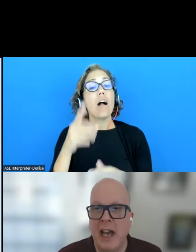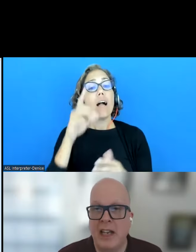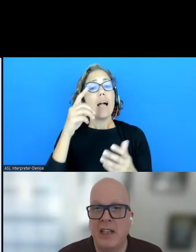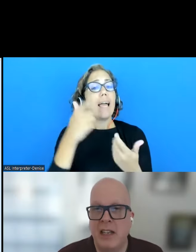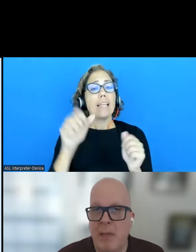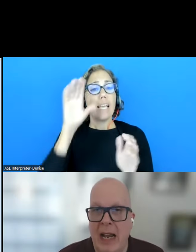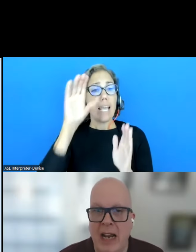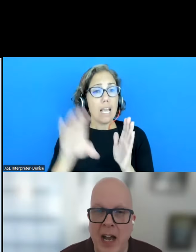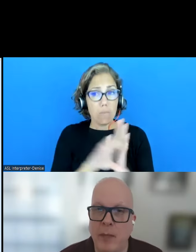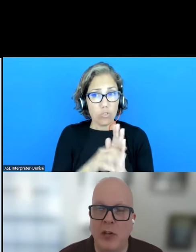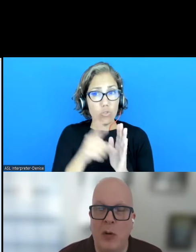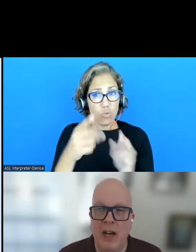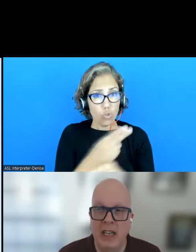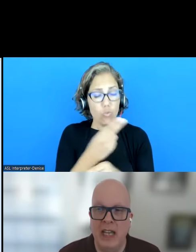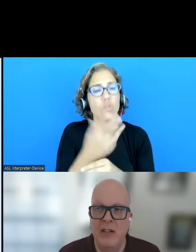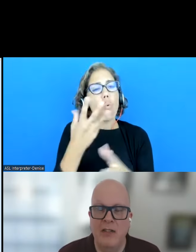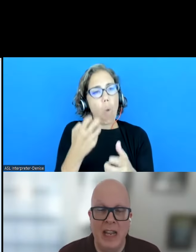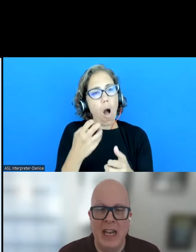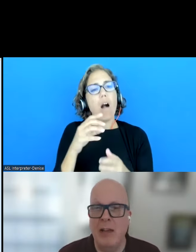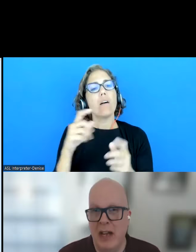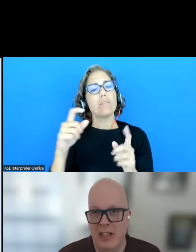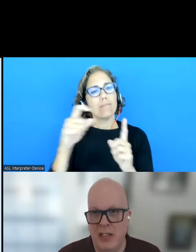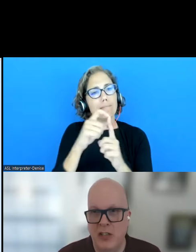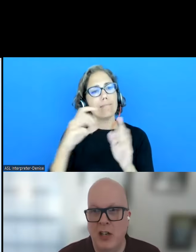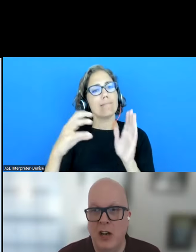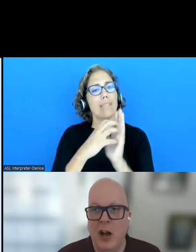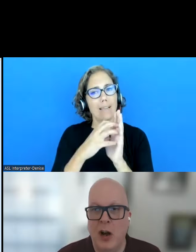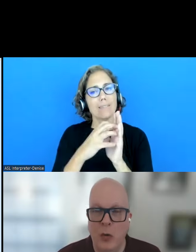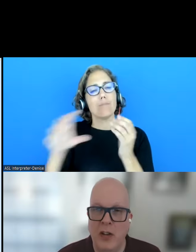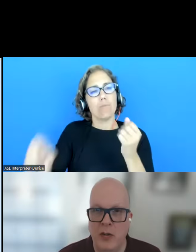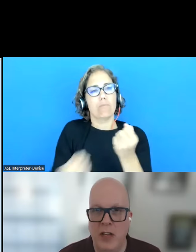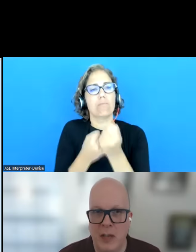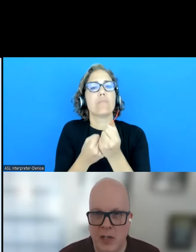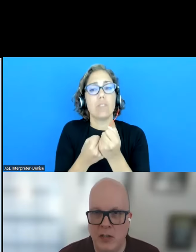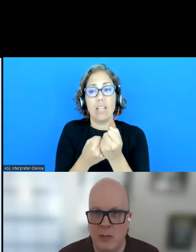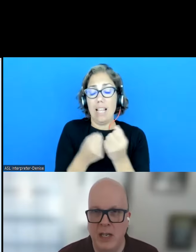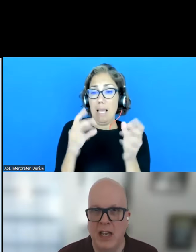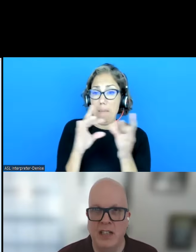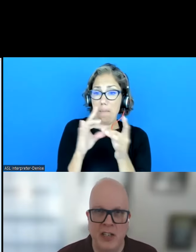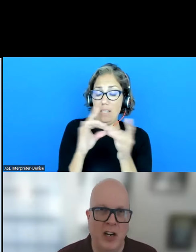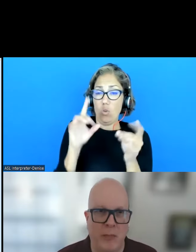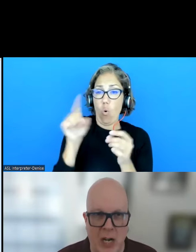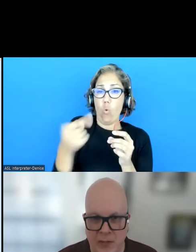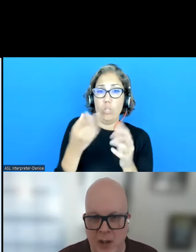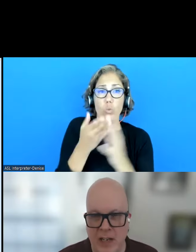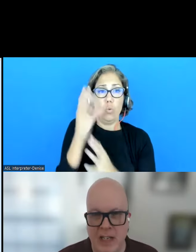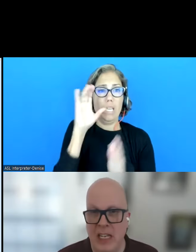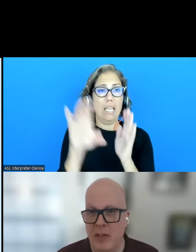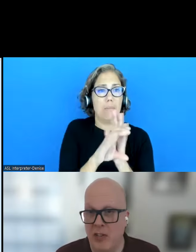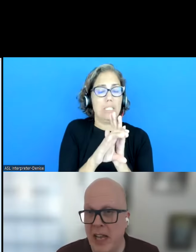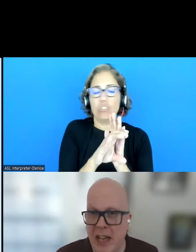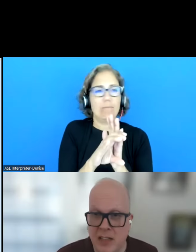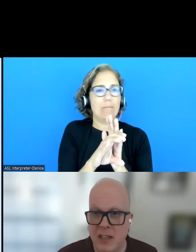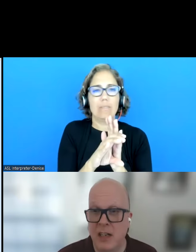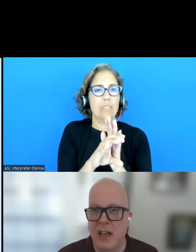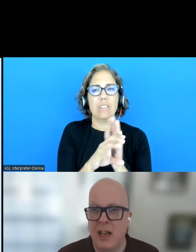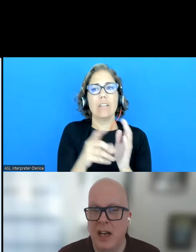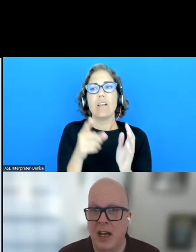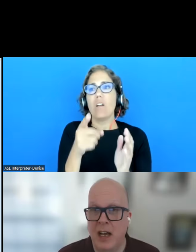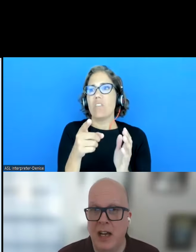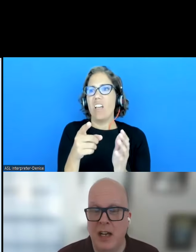want text to back it up. You don't want to give any message only through the image, because then you're going to probably fall into the image of